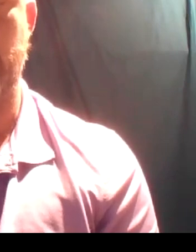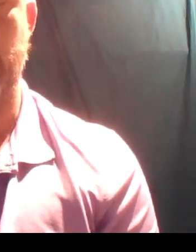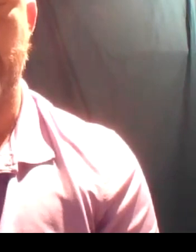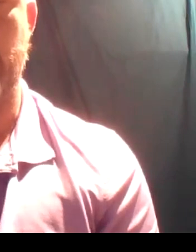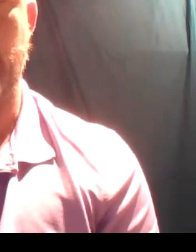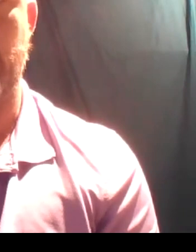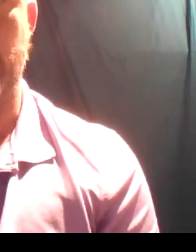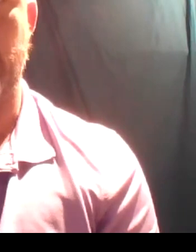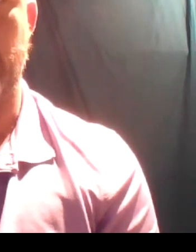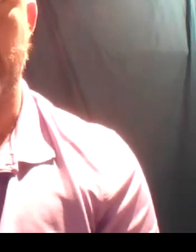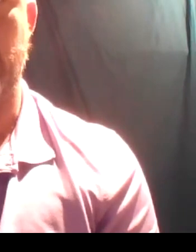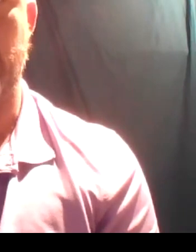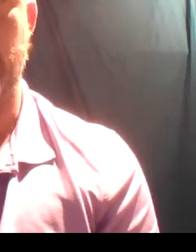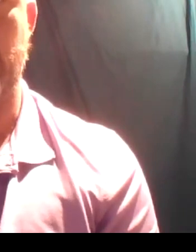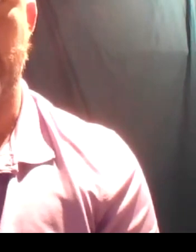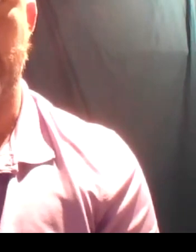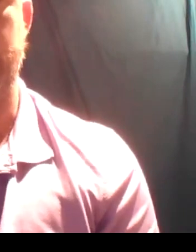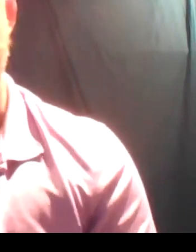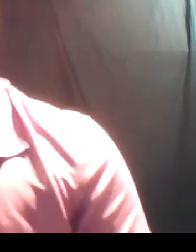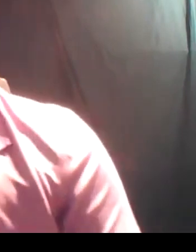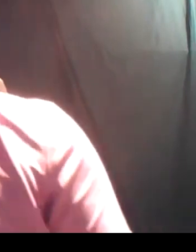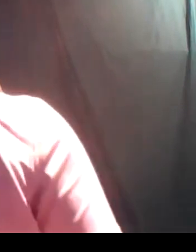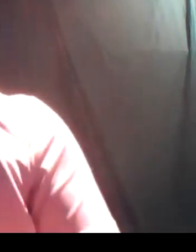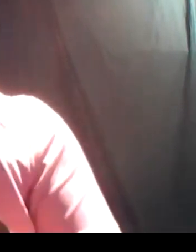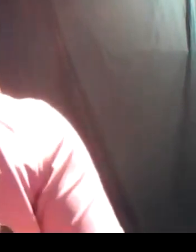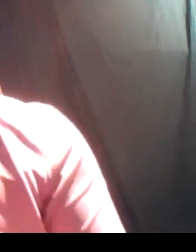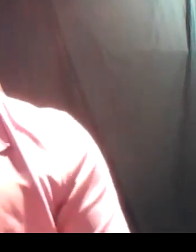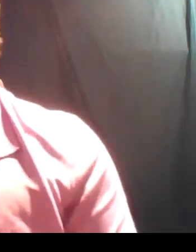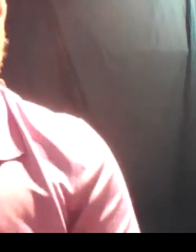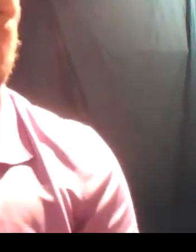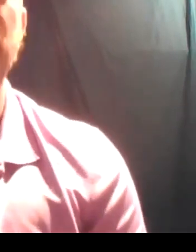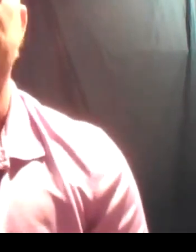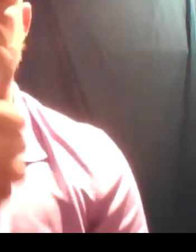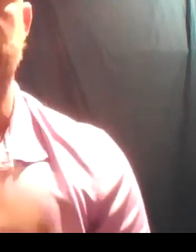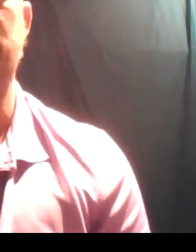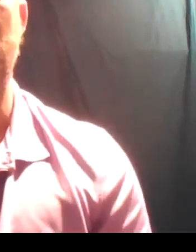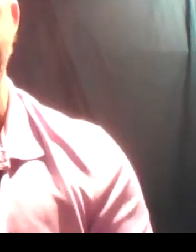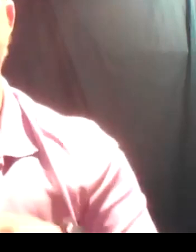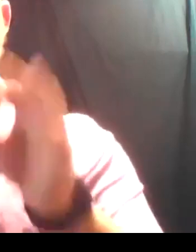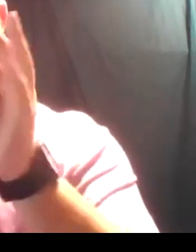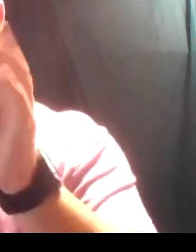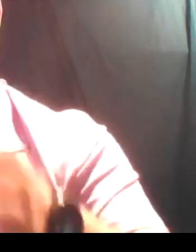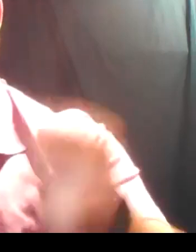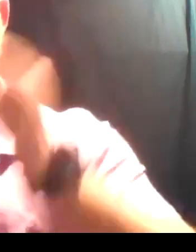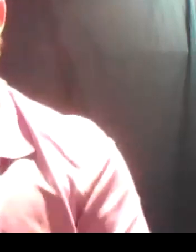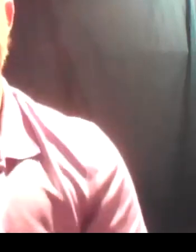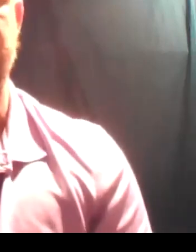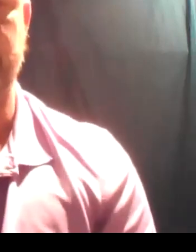If you have any public comments, you may raise your hand at this time. Use your Zoom webinar